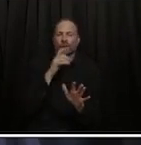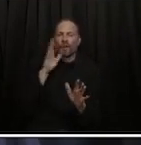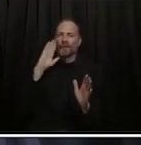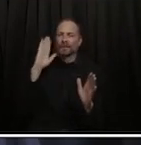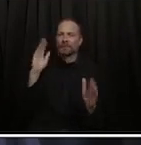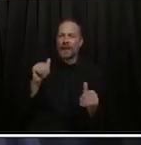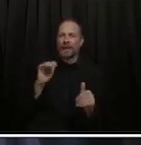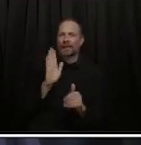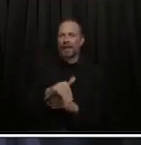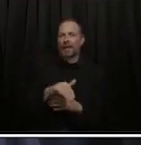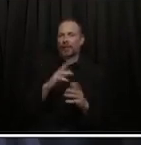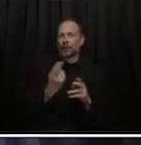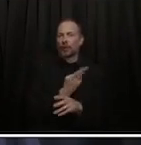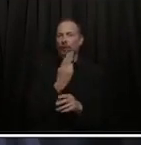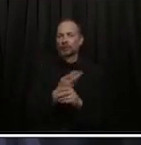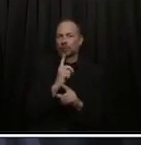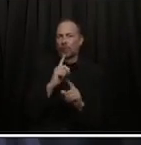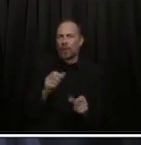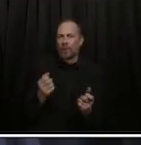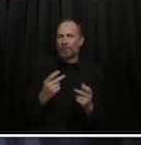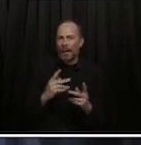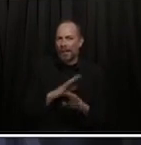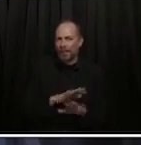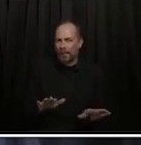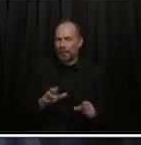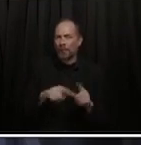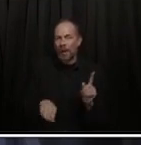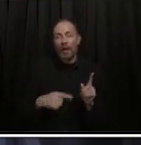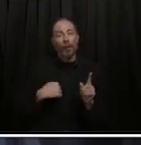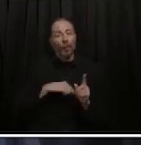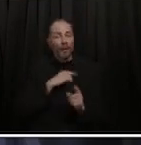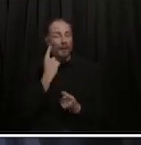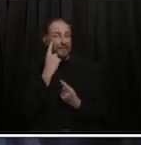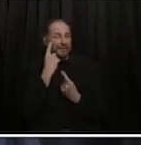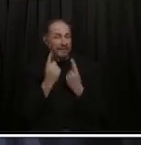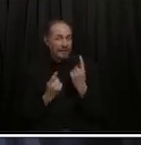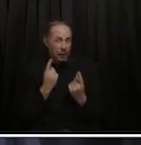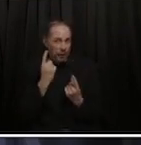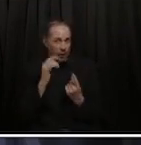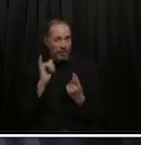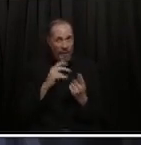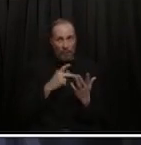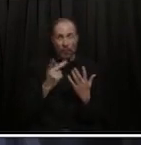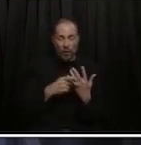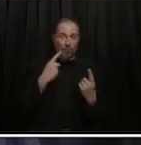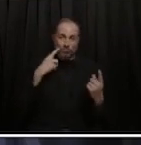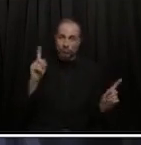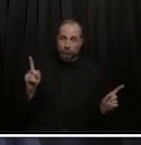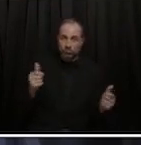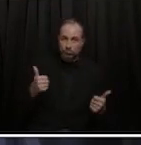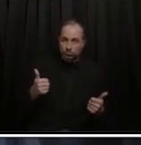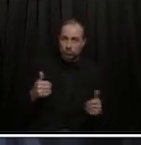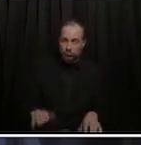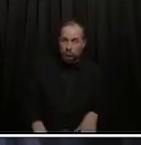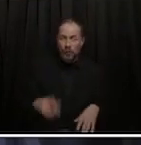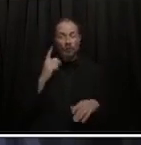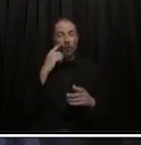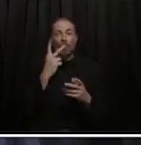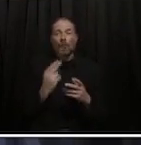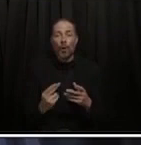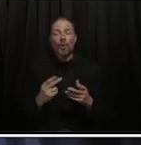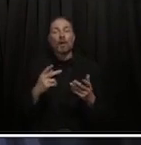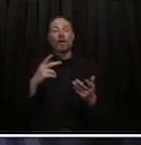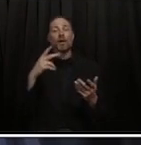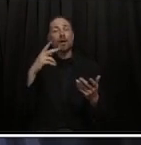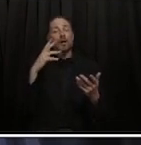the usage of them would be reported back. But we do consider the program a success for both the